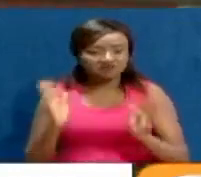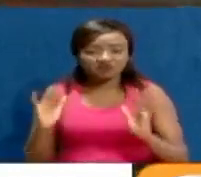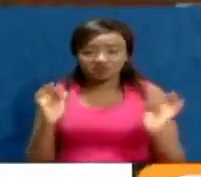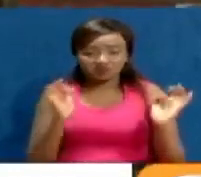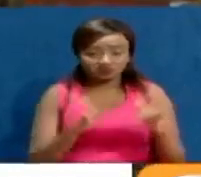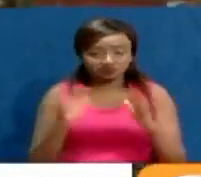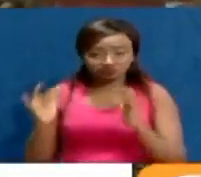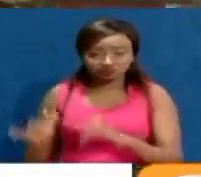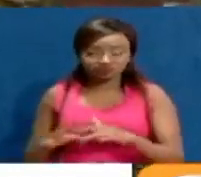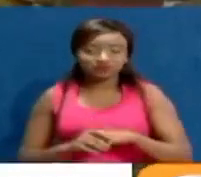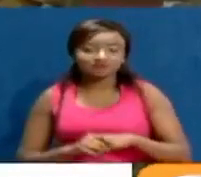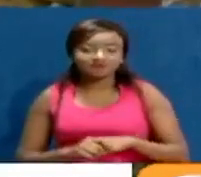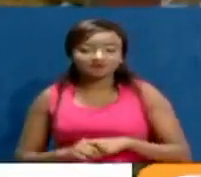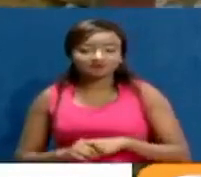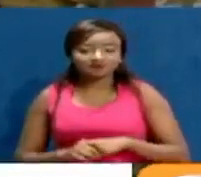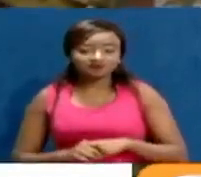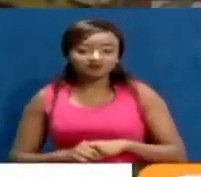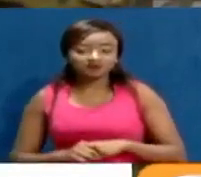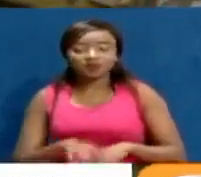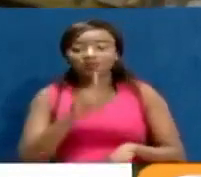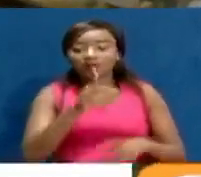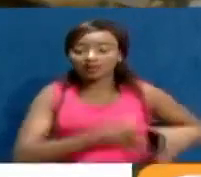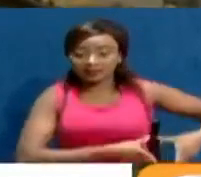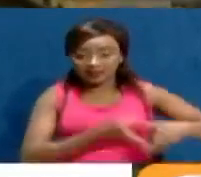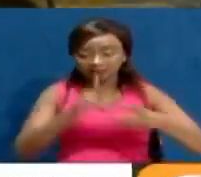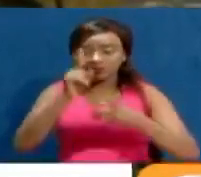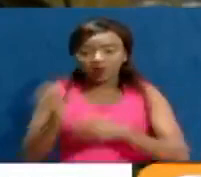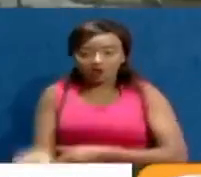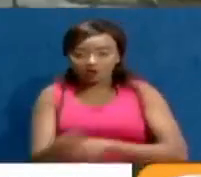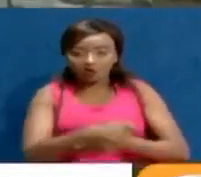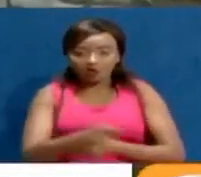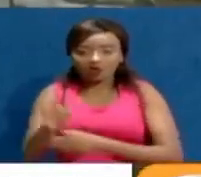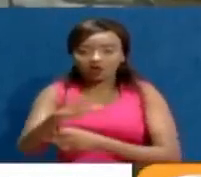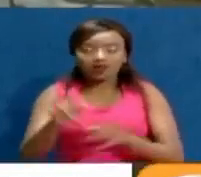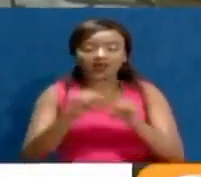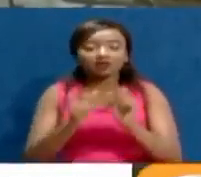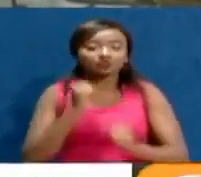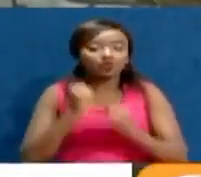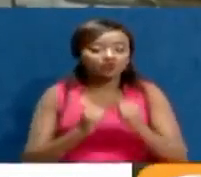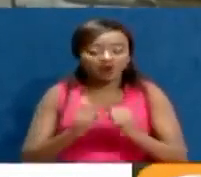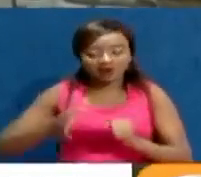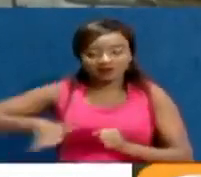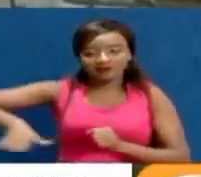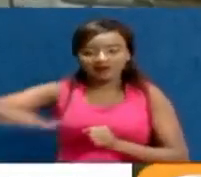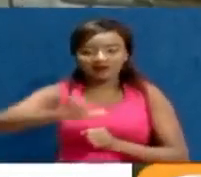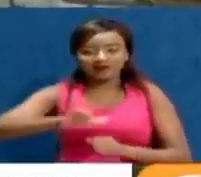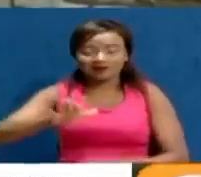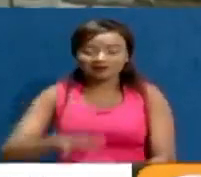will house 3 football pitches, 1 rugby and 1 hockey field, as well as an athletics track.